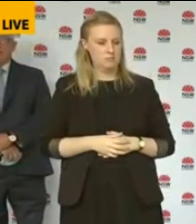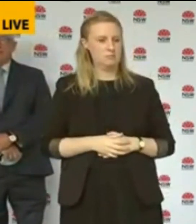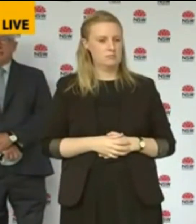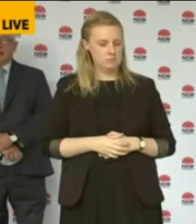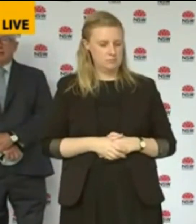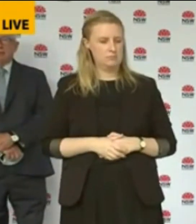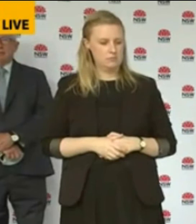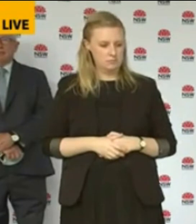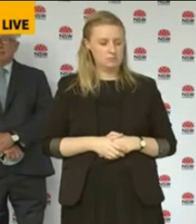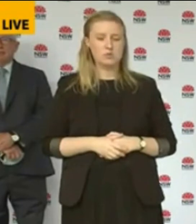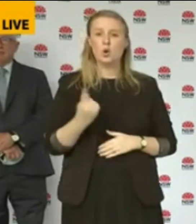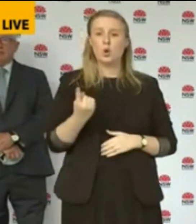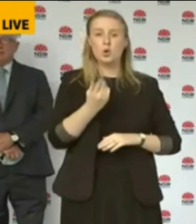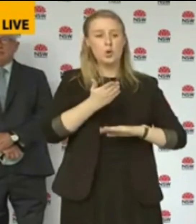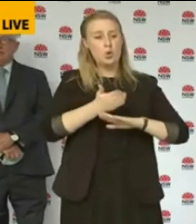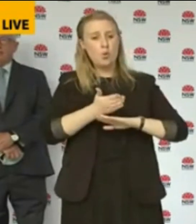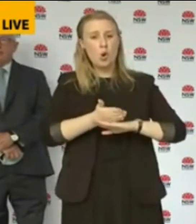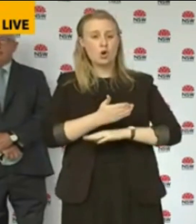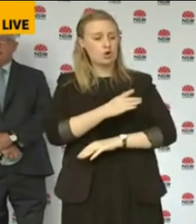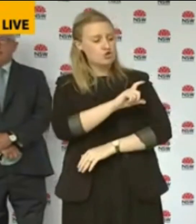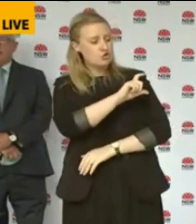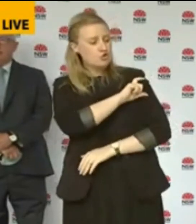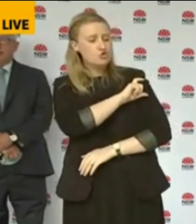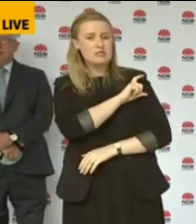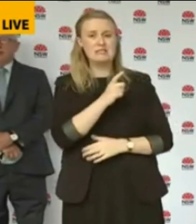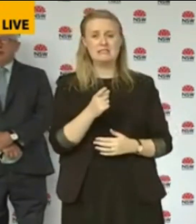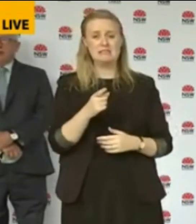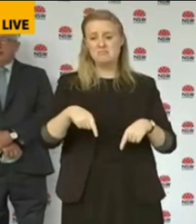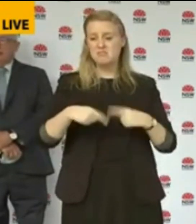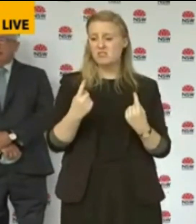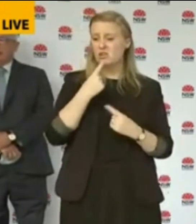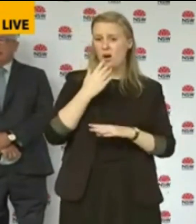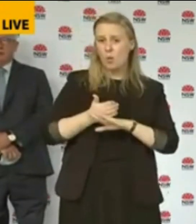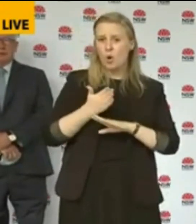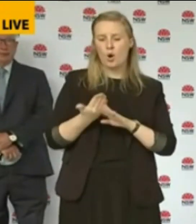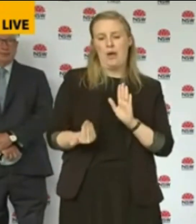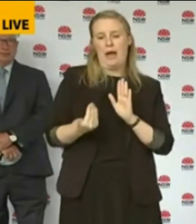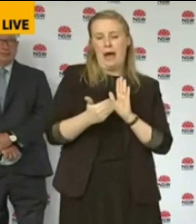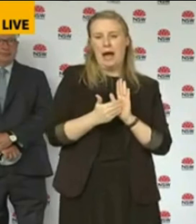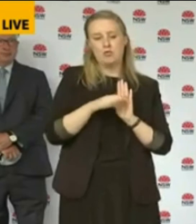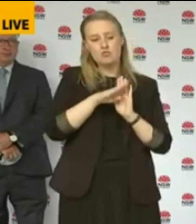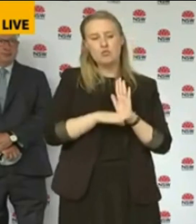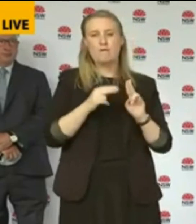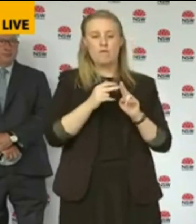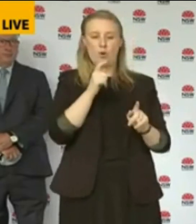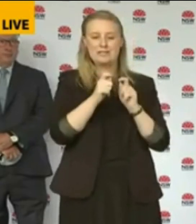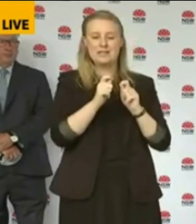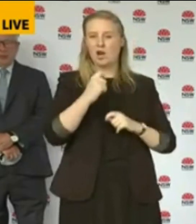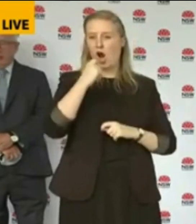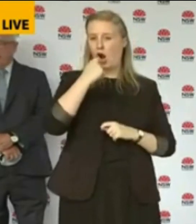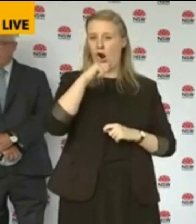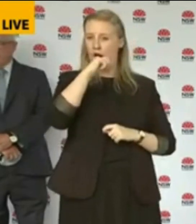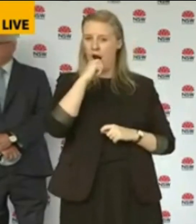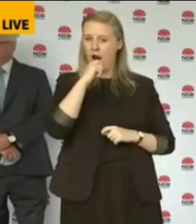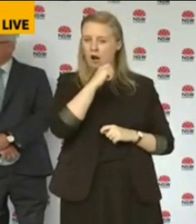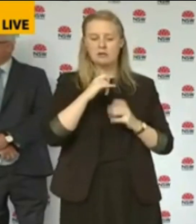testing of security guards and then progressively other workers. We've been testing around our health hotel in